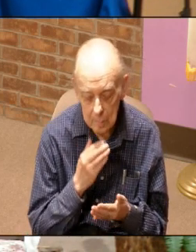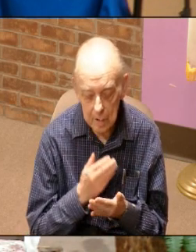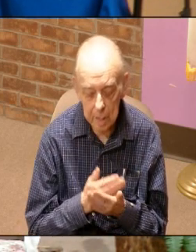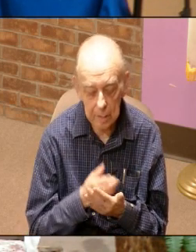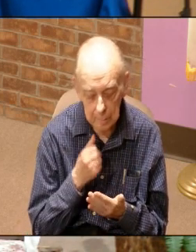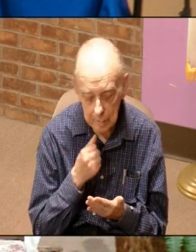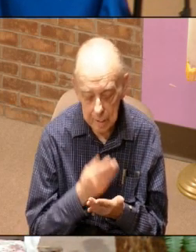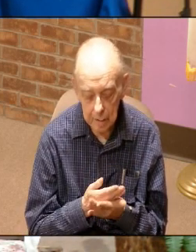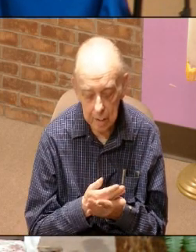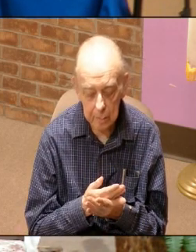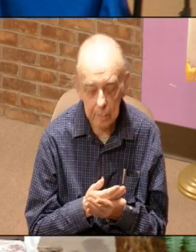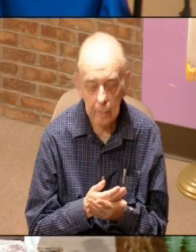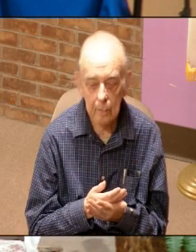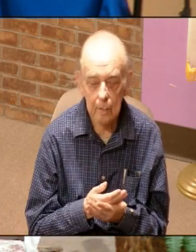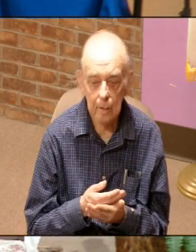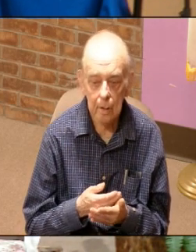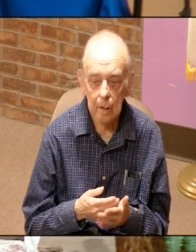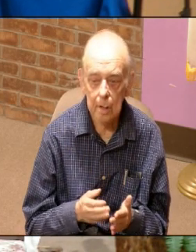let her live